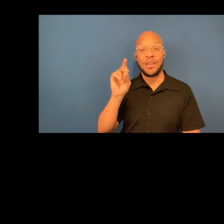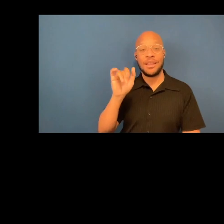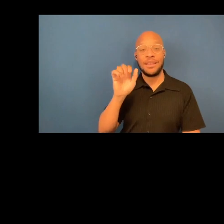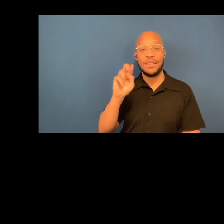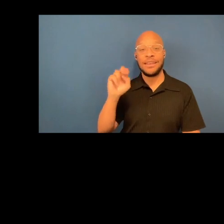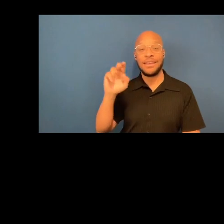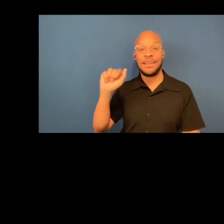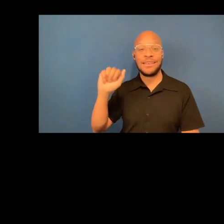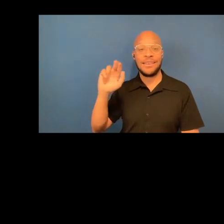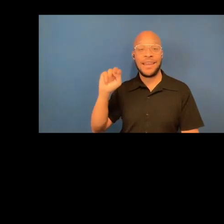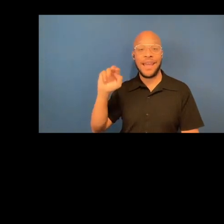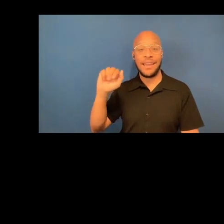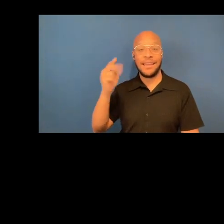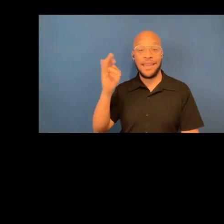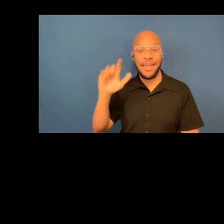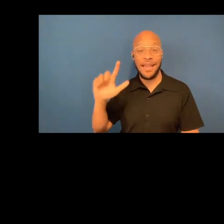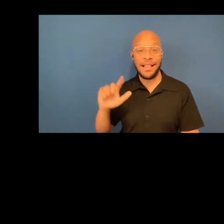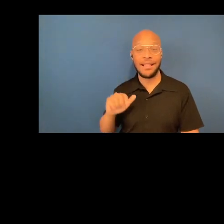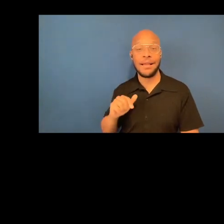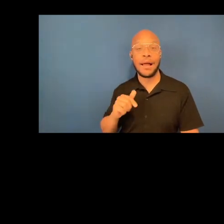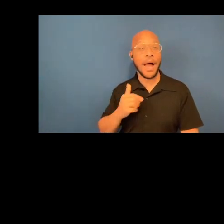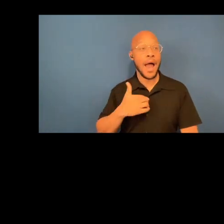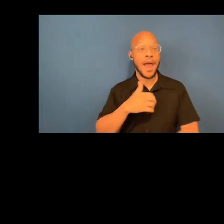with a Bushwick star